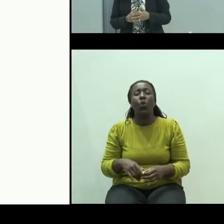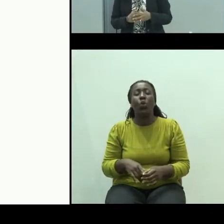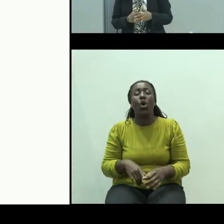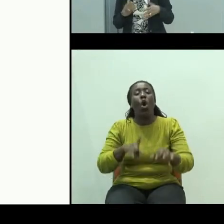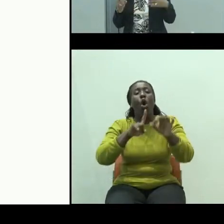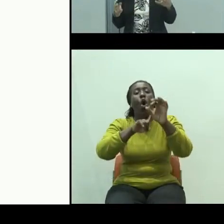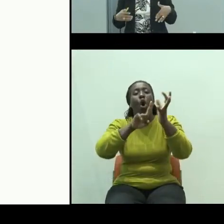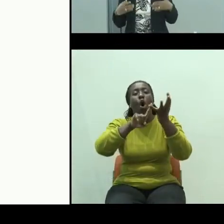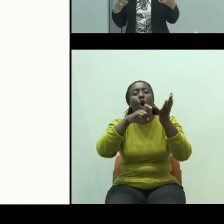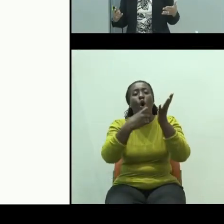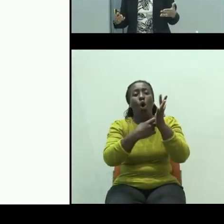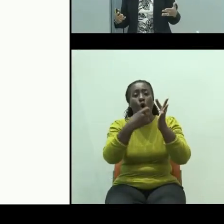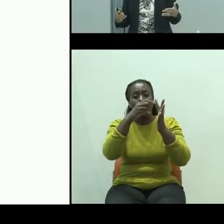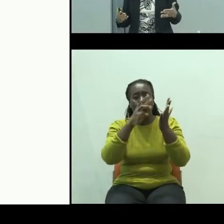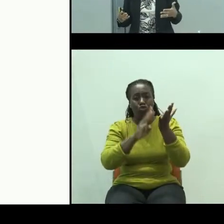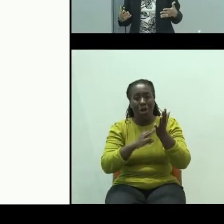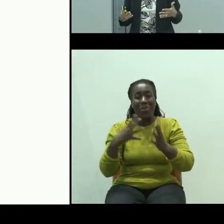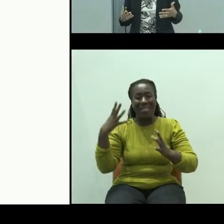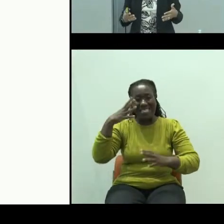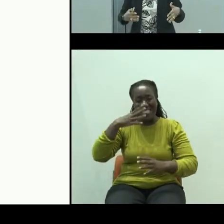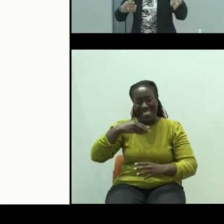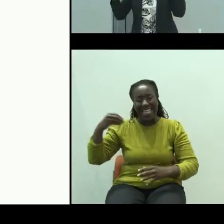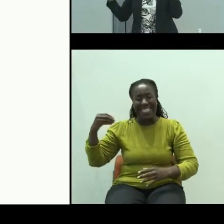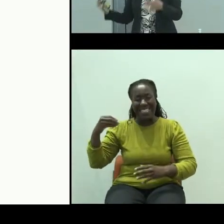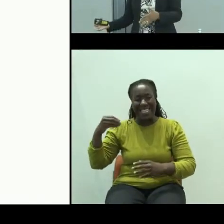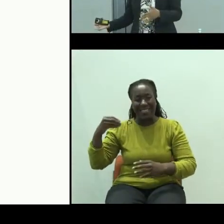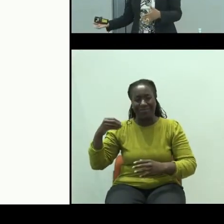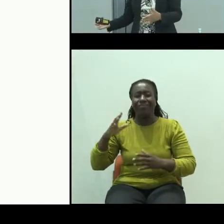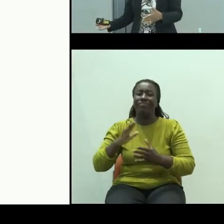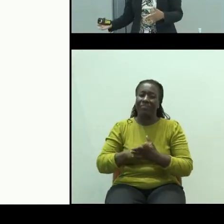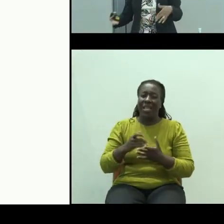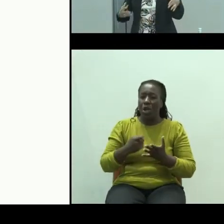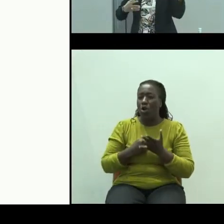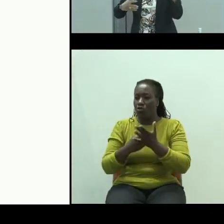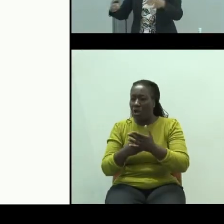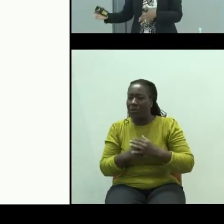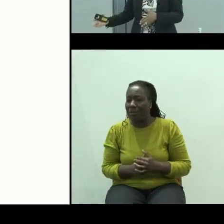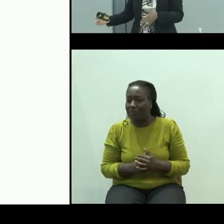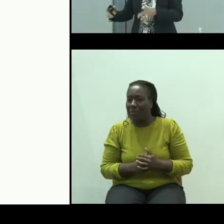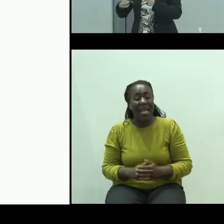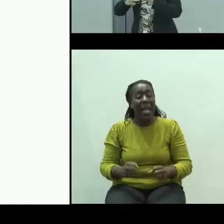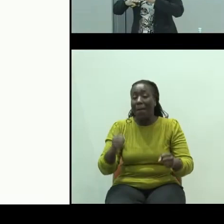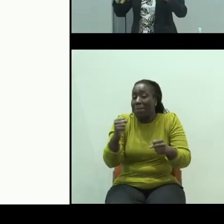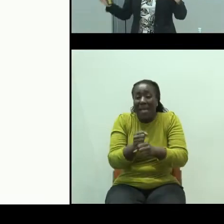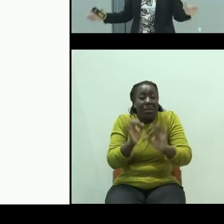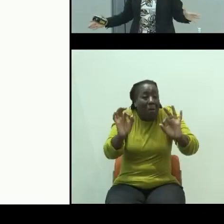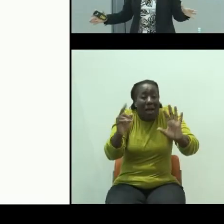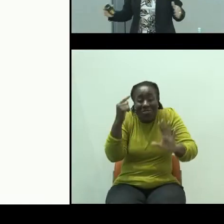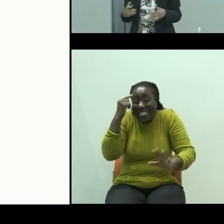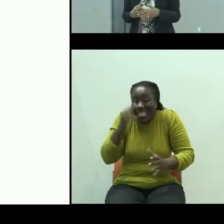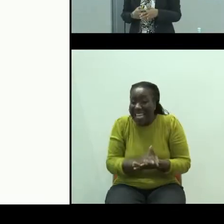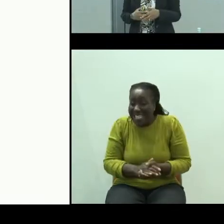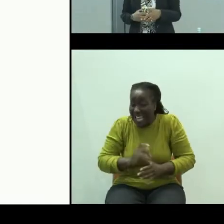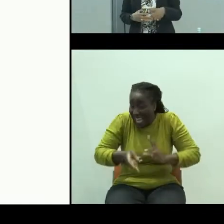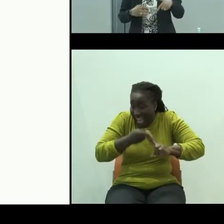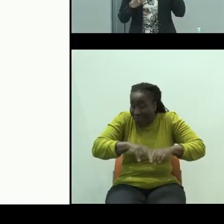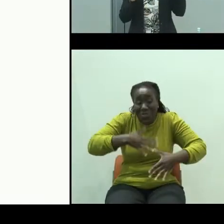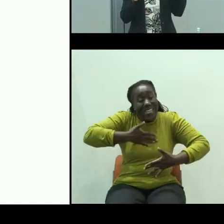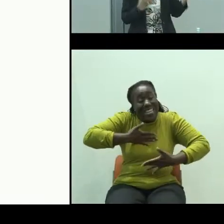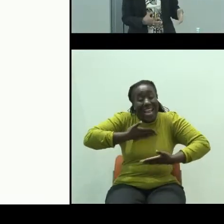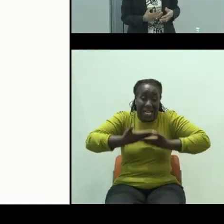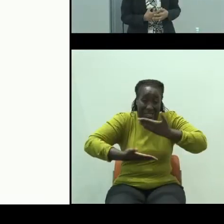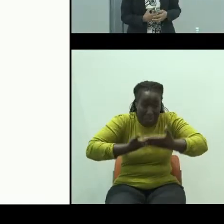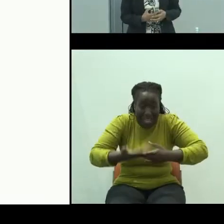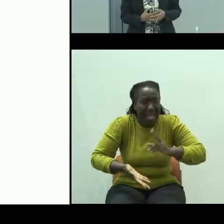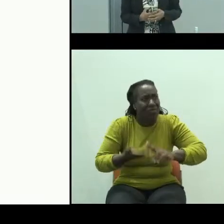and go through this in a little bit of detail because if you've heard of quorum sensing, it makes perfect sense and you don't need any explanation at all. If